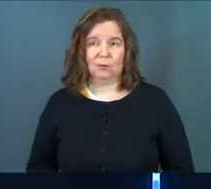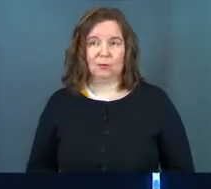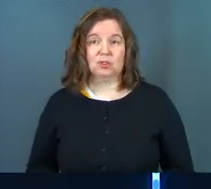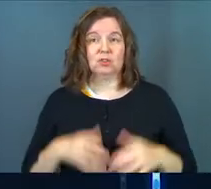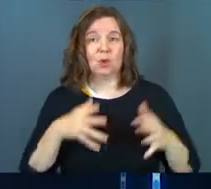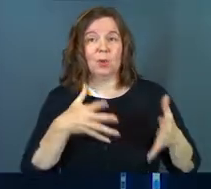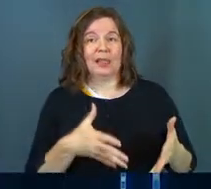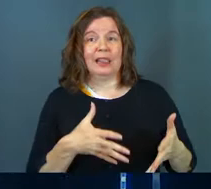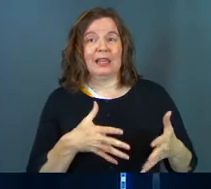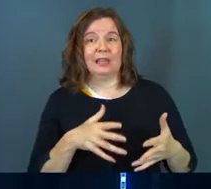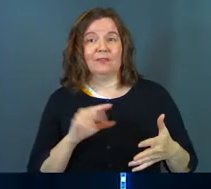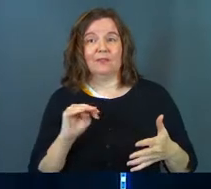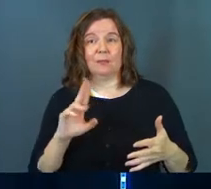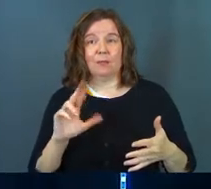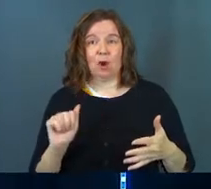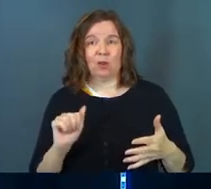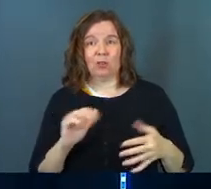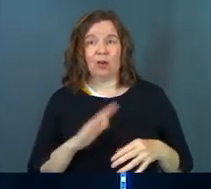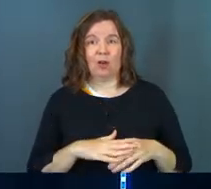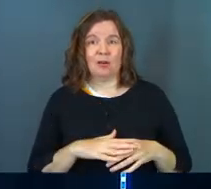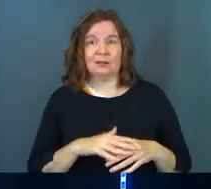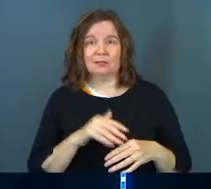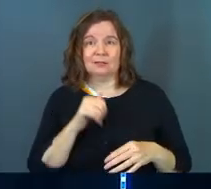He leaves Martha on red.